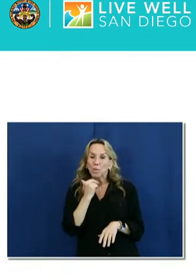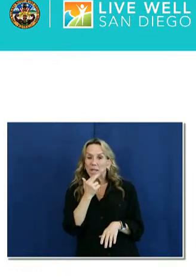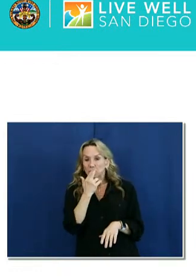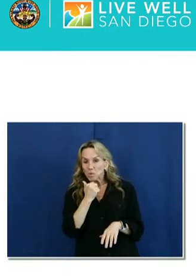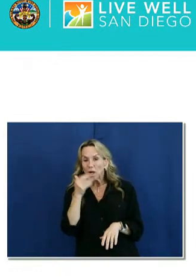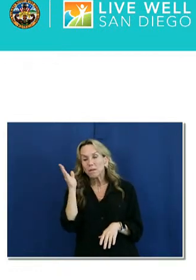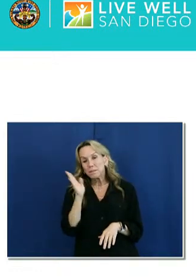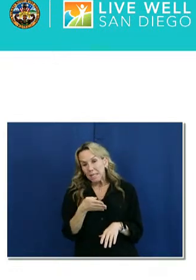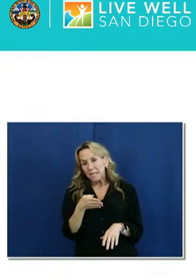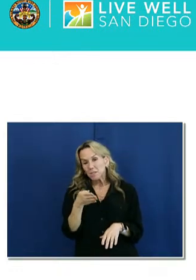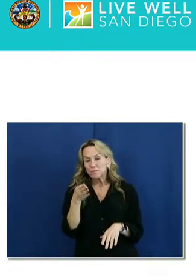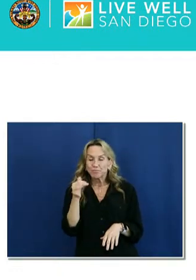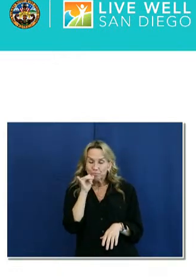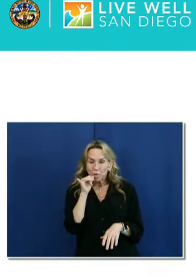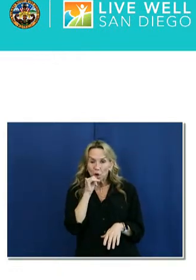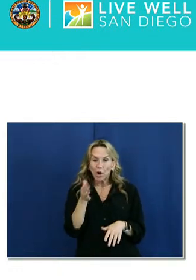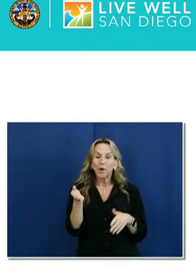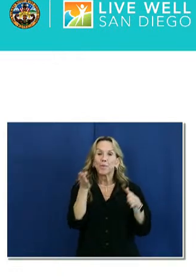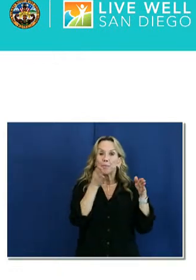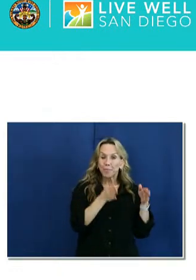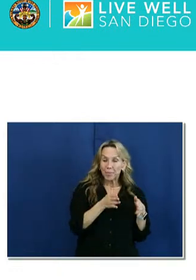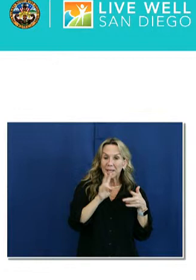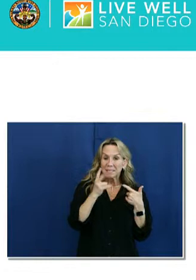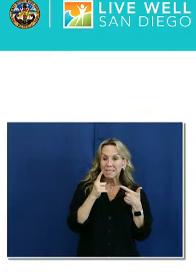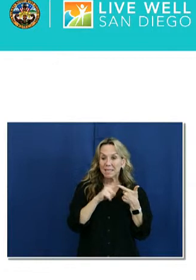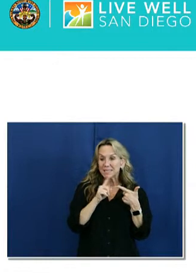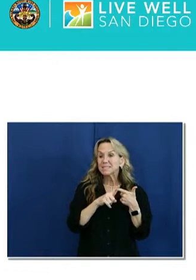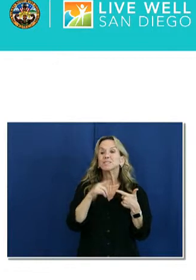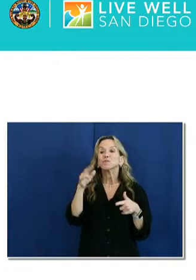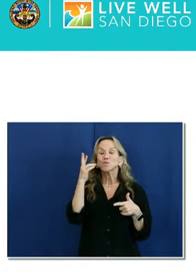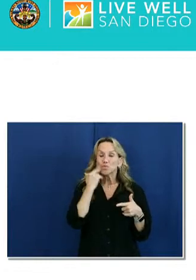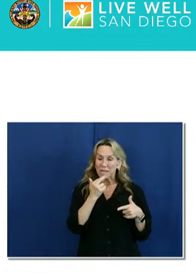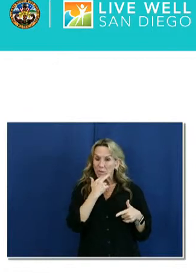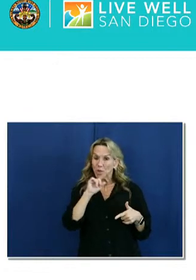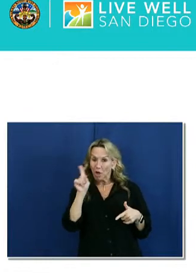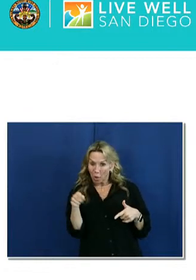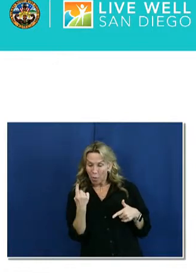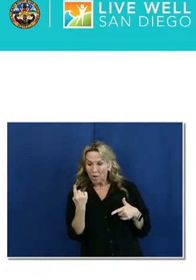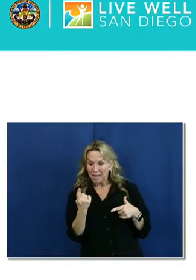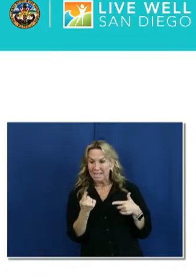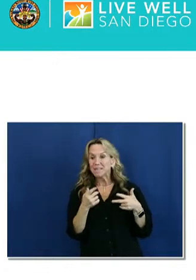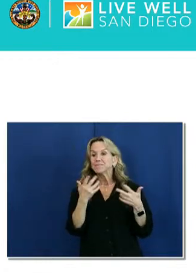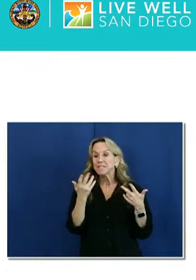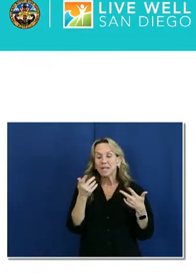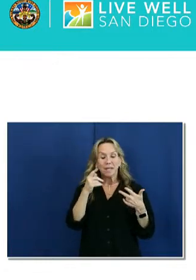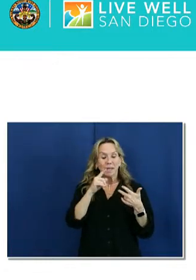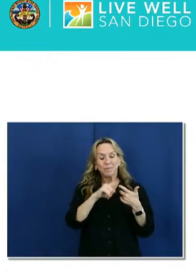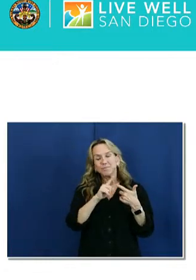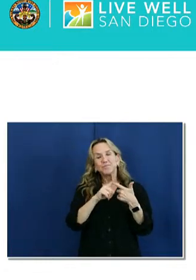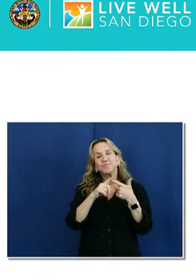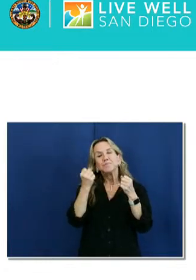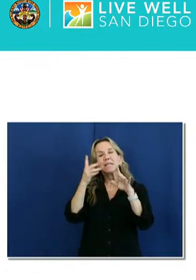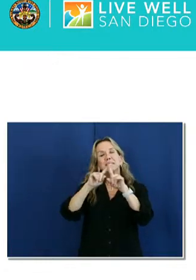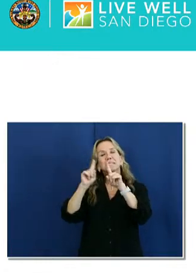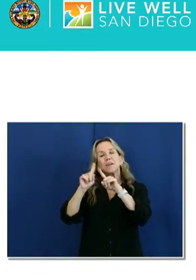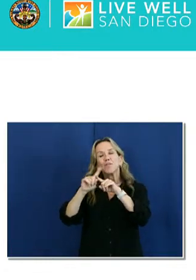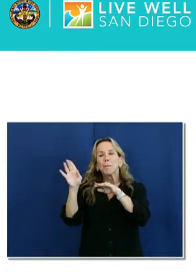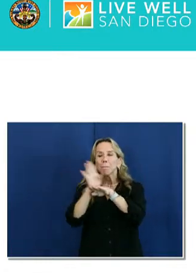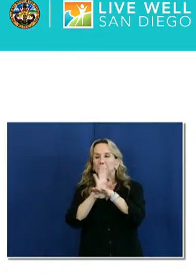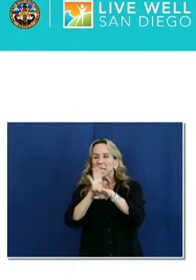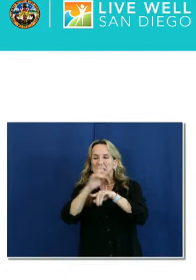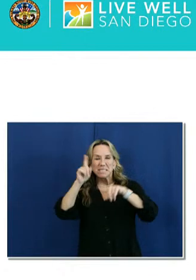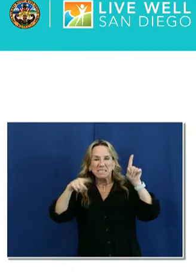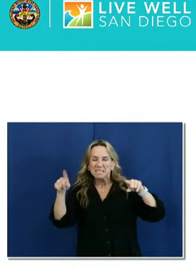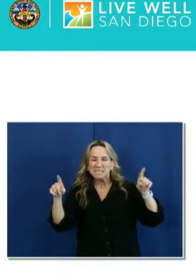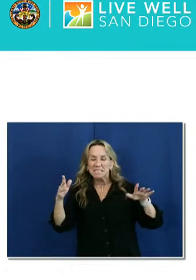in restaurants only, for a total of 88 outbreaks, and then 80 in various businesses on the far left of the